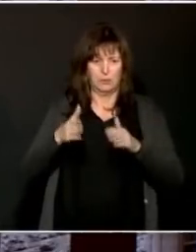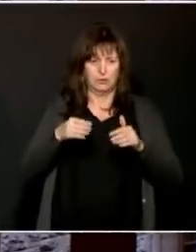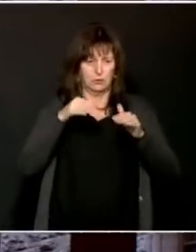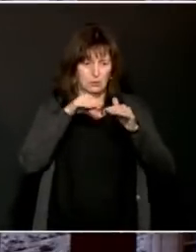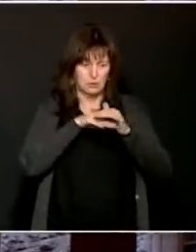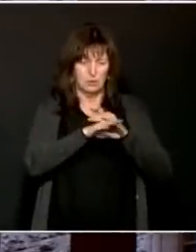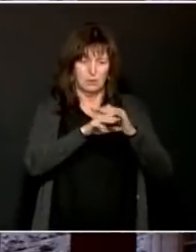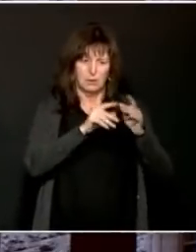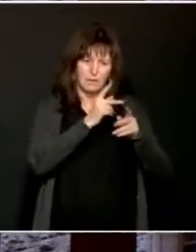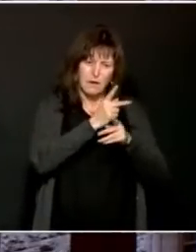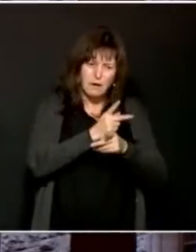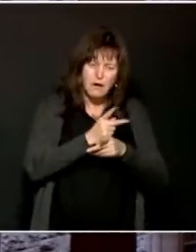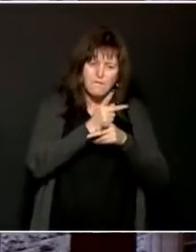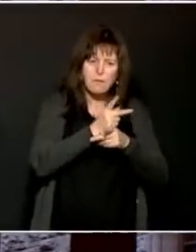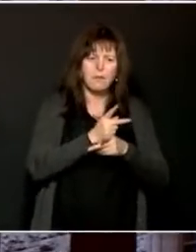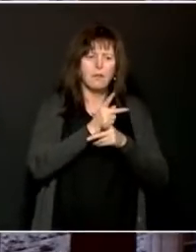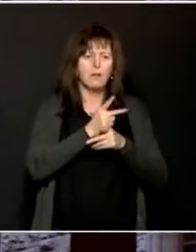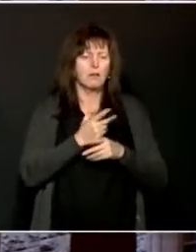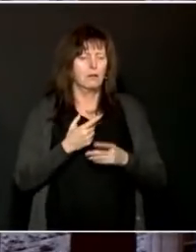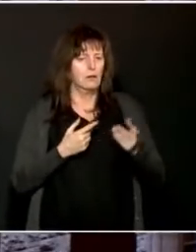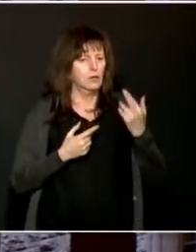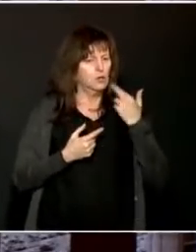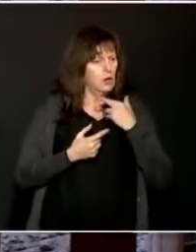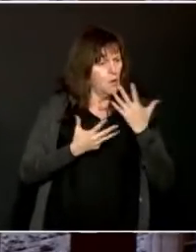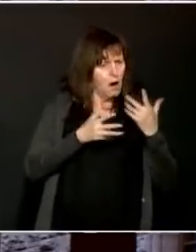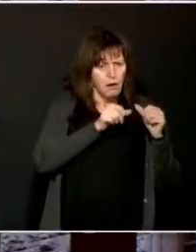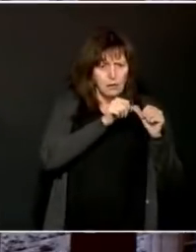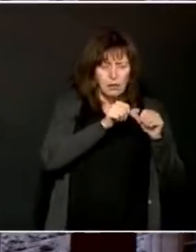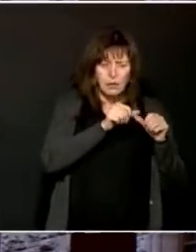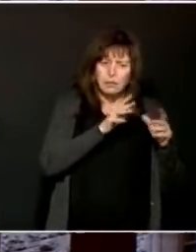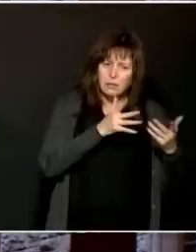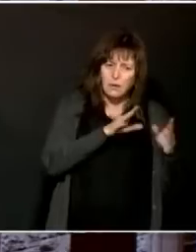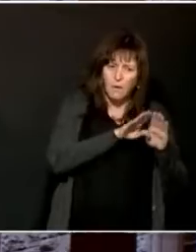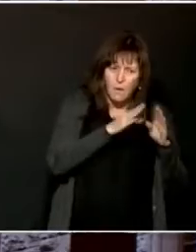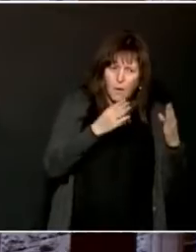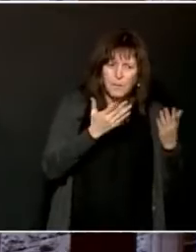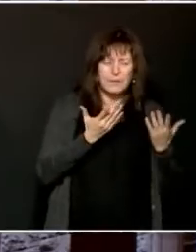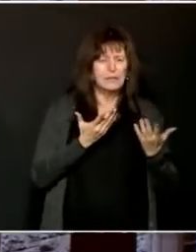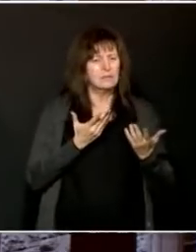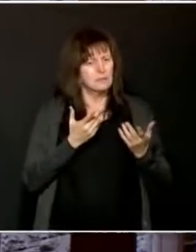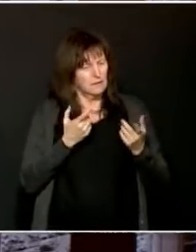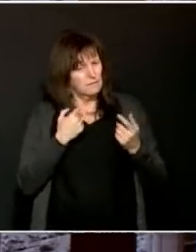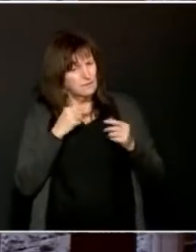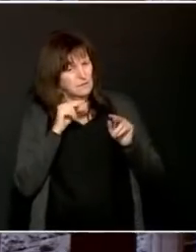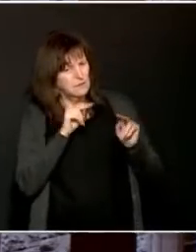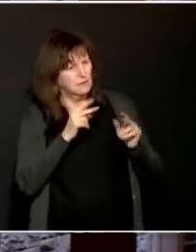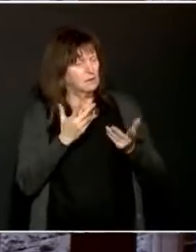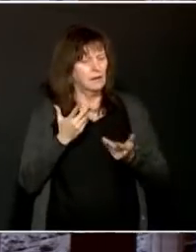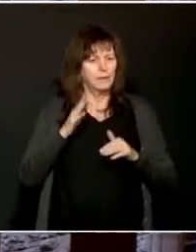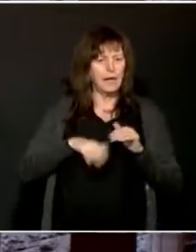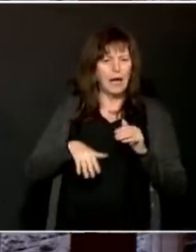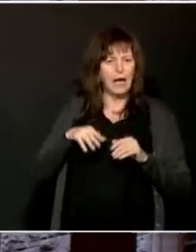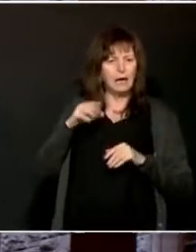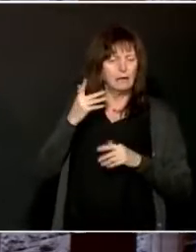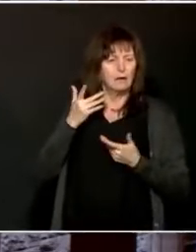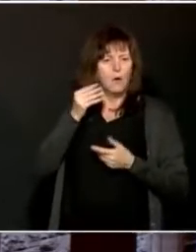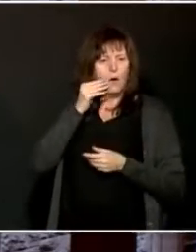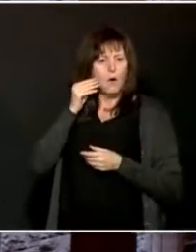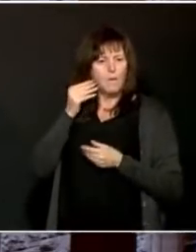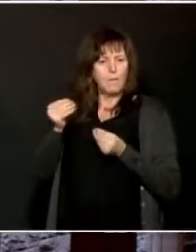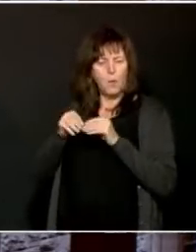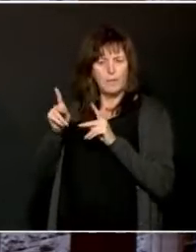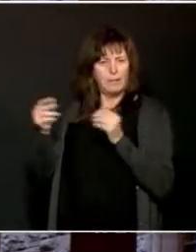a garage where no one's monitoring anything, and we're seeing outbreaks related to that. And that's very perplexing and concerning, because that then spreads to